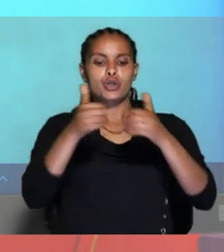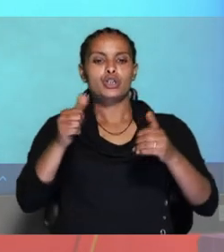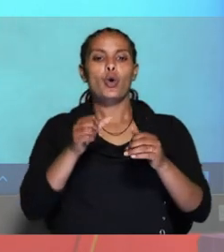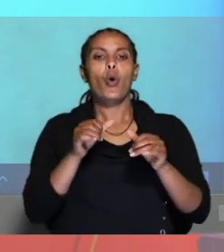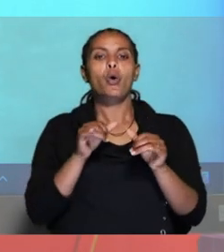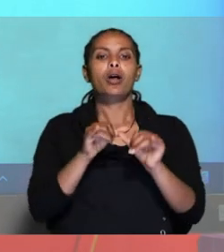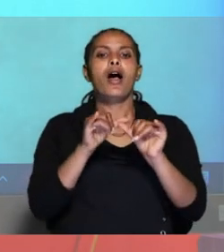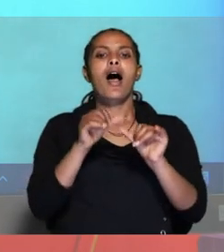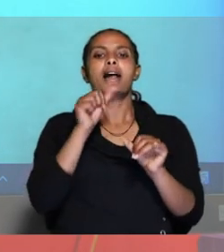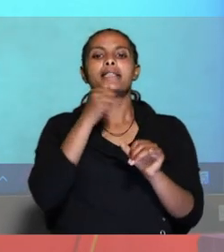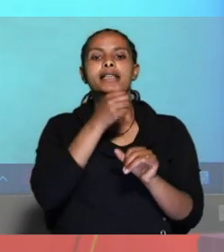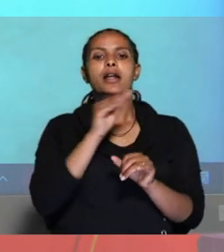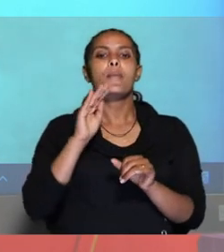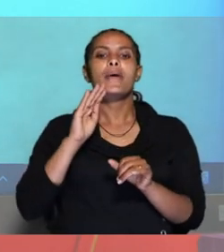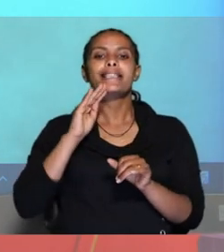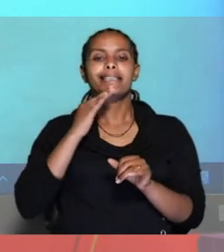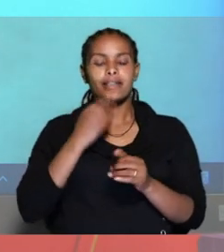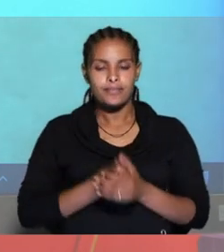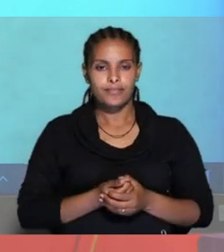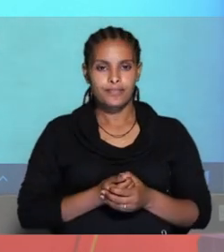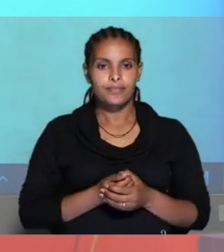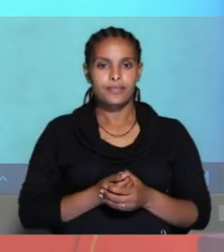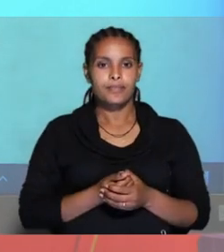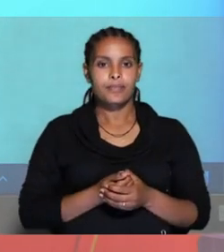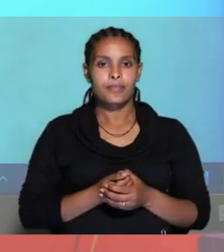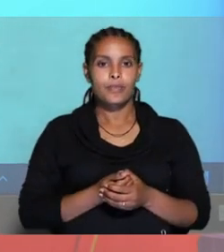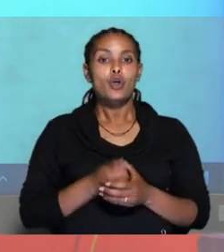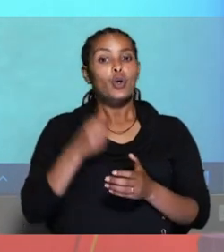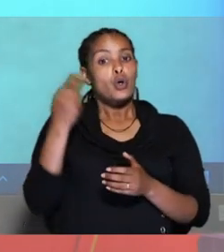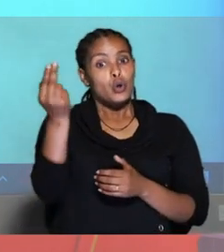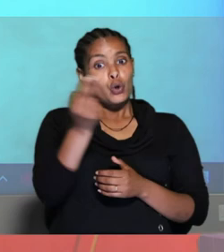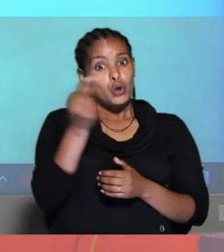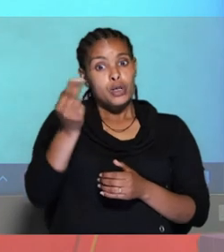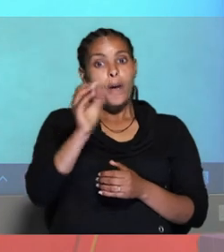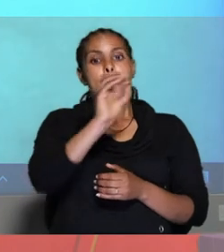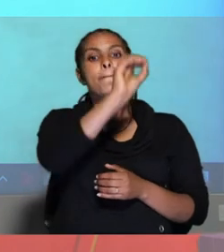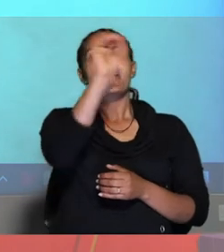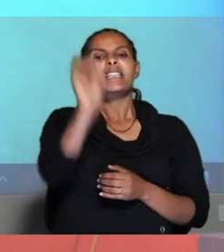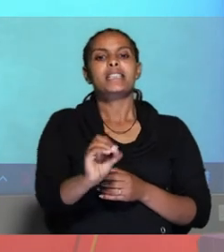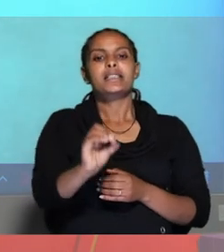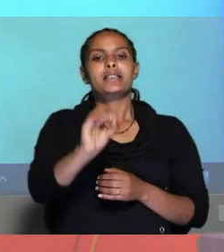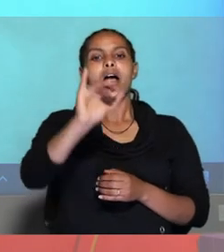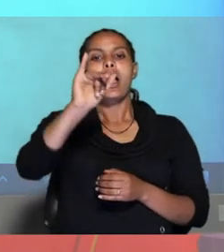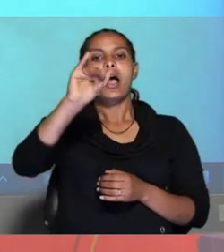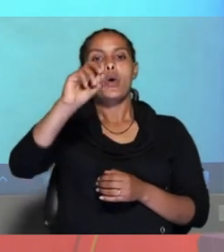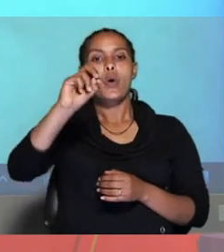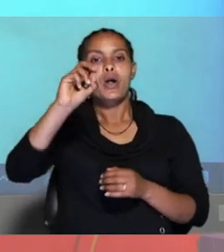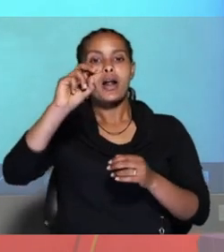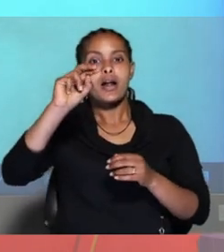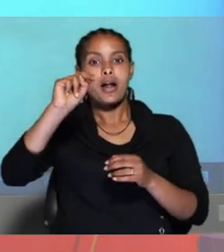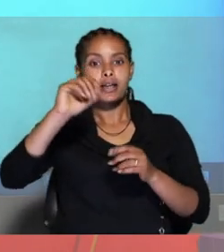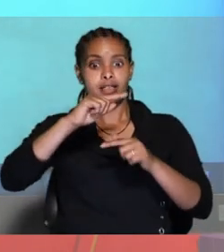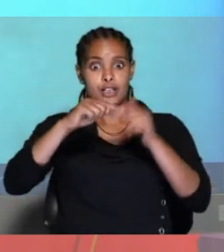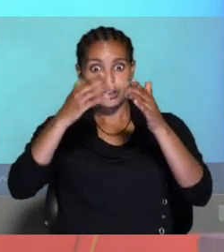constants of the acids and bases, using percent ionization.